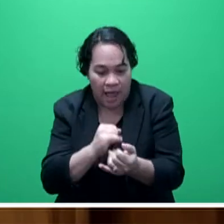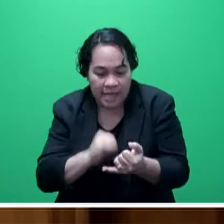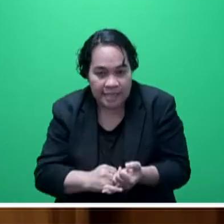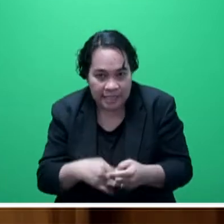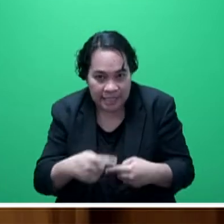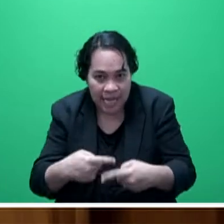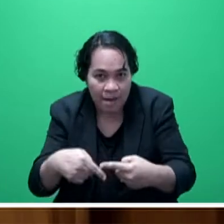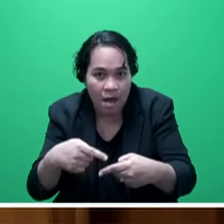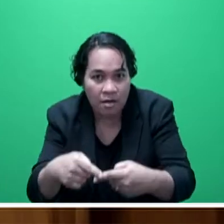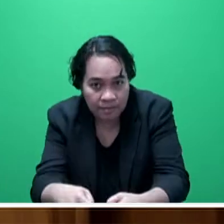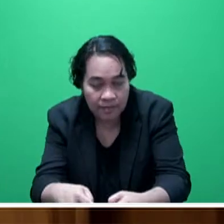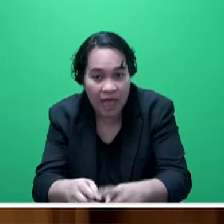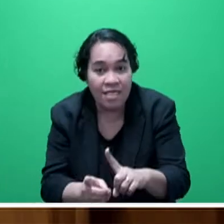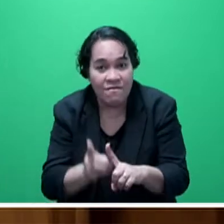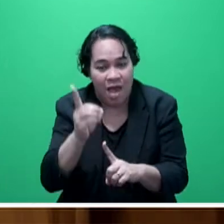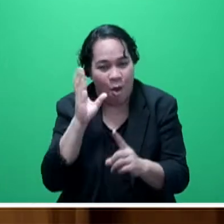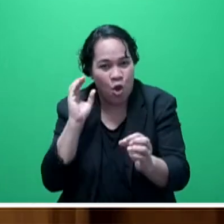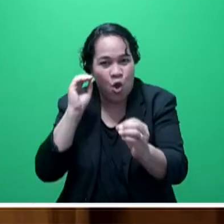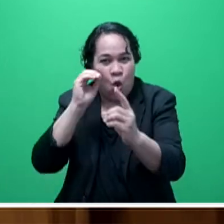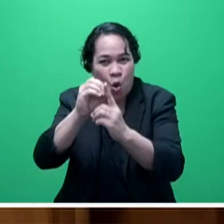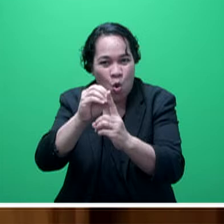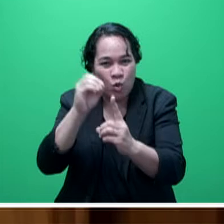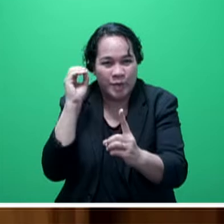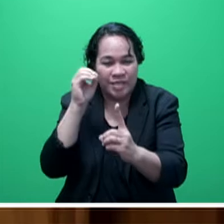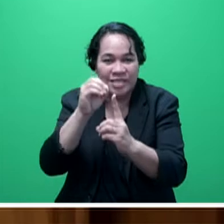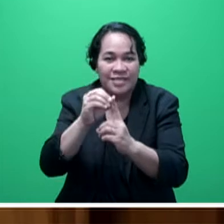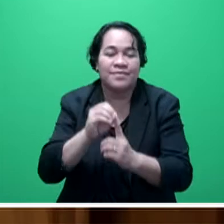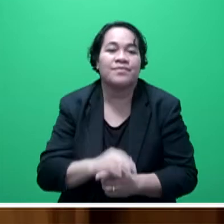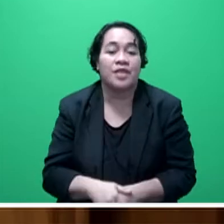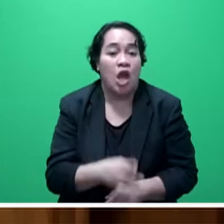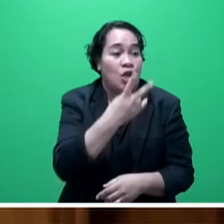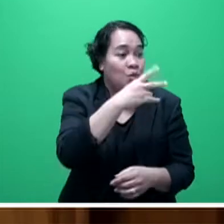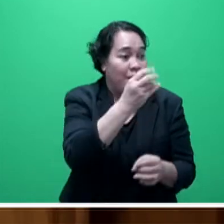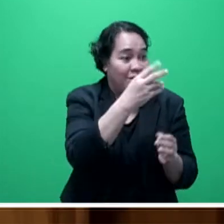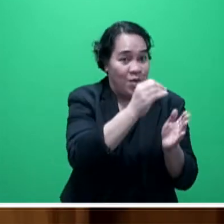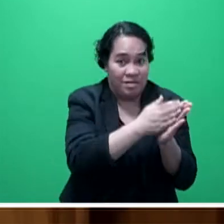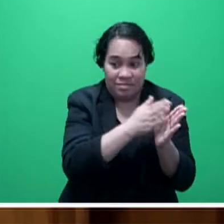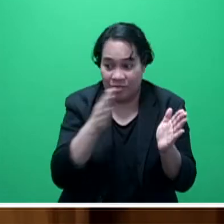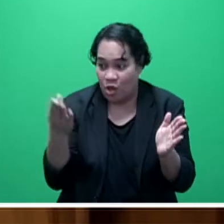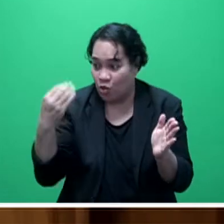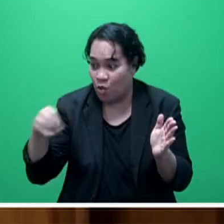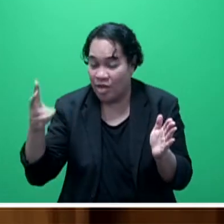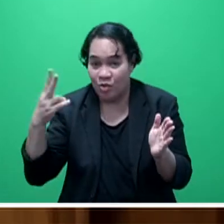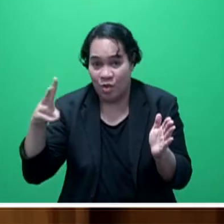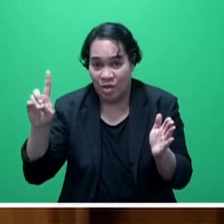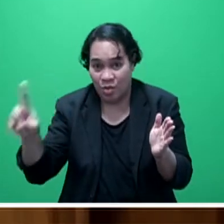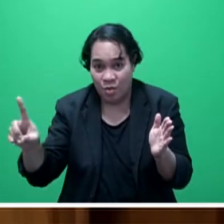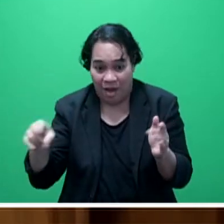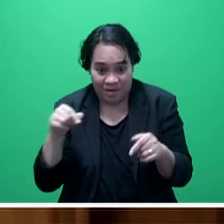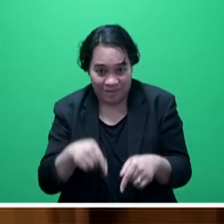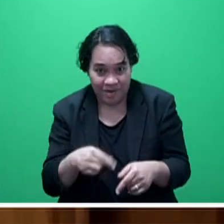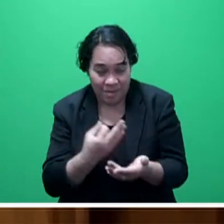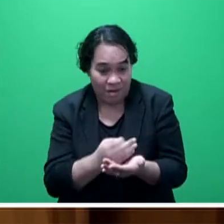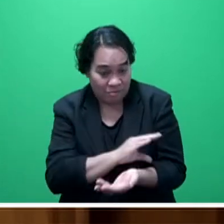goals. Honourable Speaker, sir, the 2021 fiscal envelope allows the Ministry